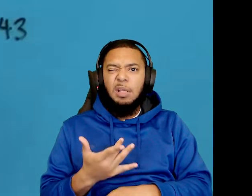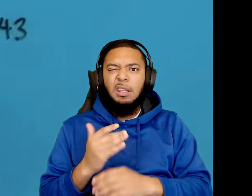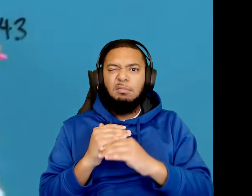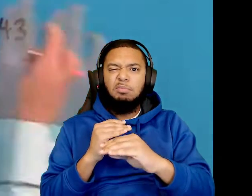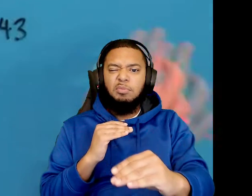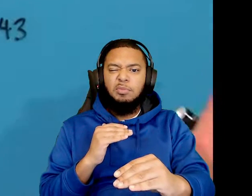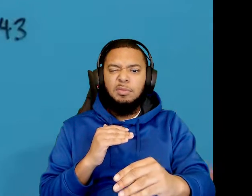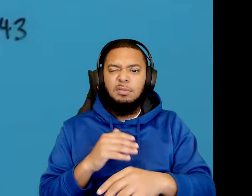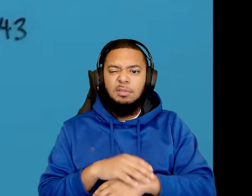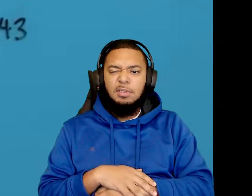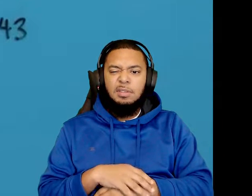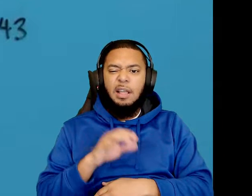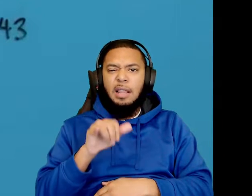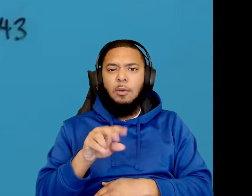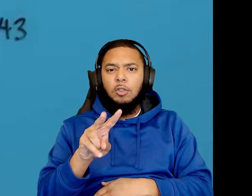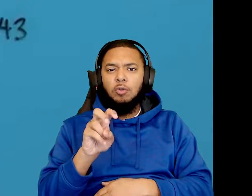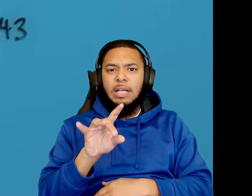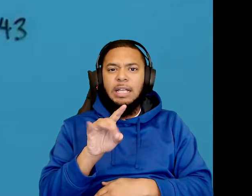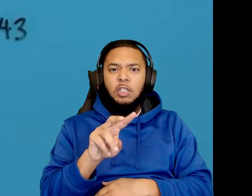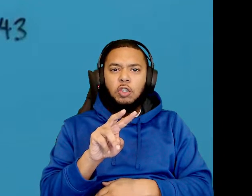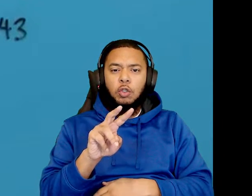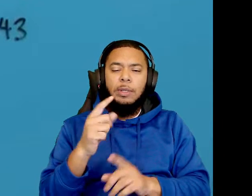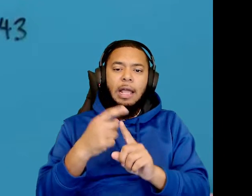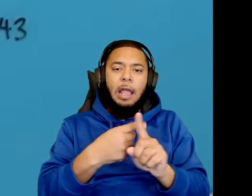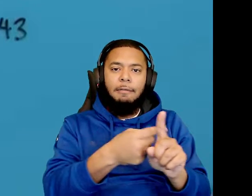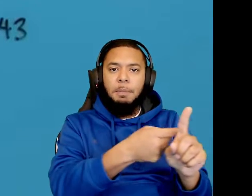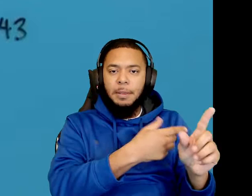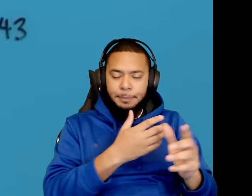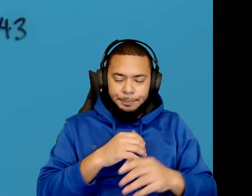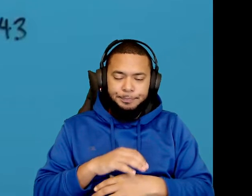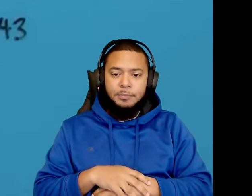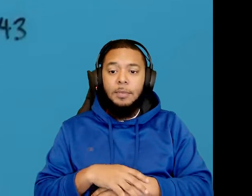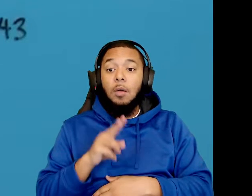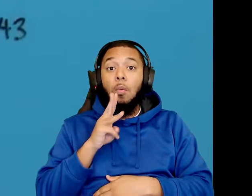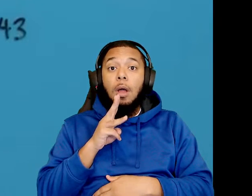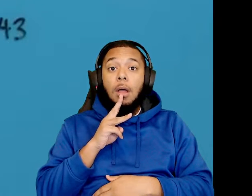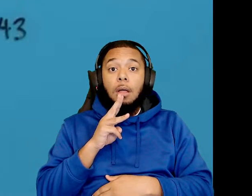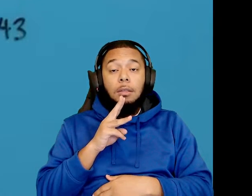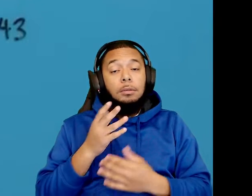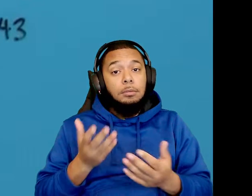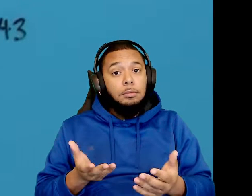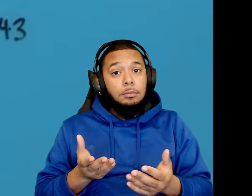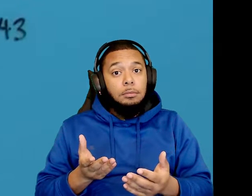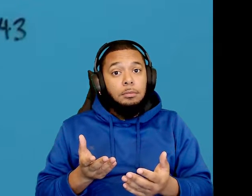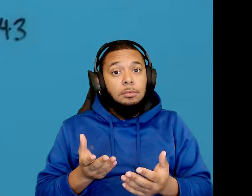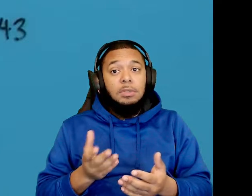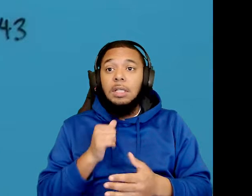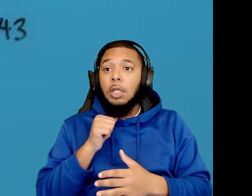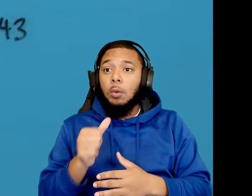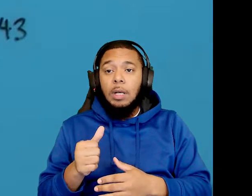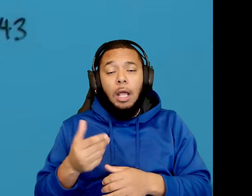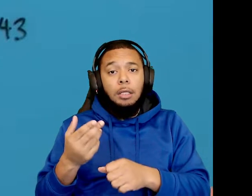it's $282 all the way across. And then water, the less water you consume, the less you'll have to pay.